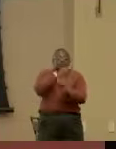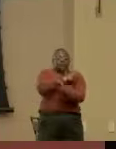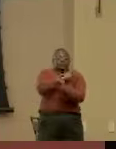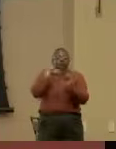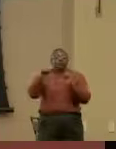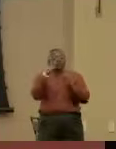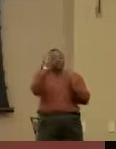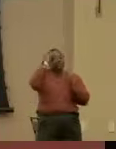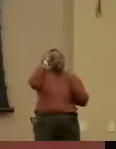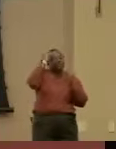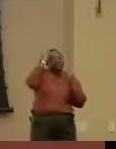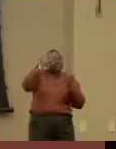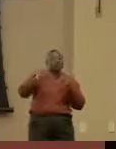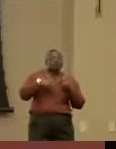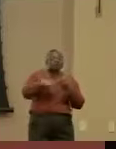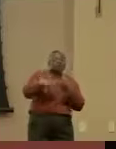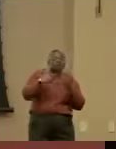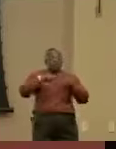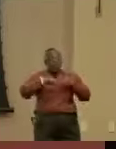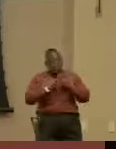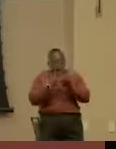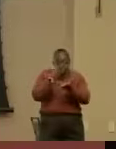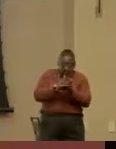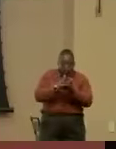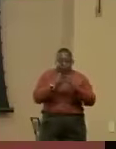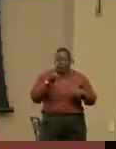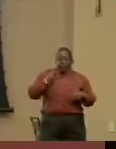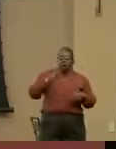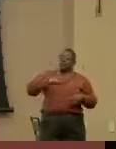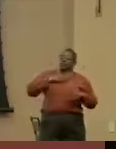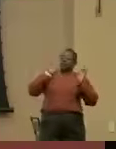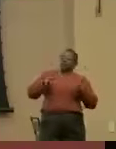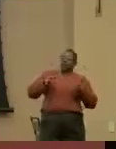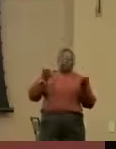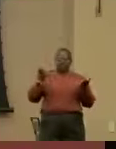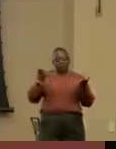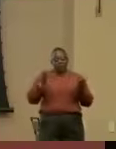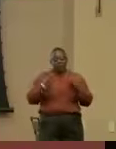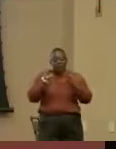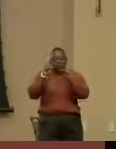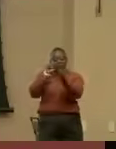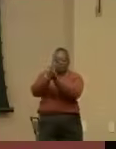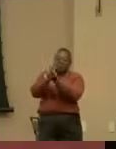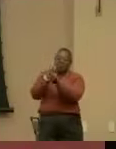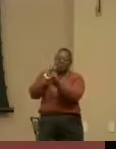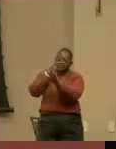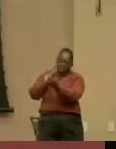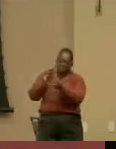about getting pregnant, I do not want them to stop or start something on their own. This is something that needs to be discussed in depth with their doctor.